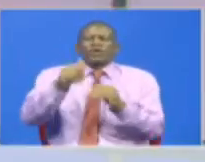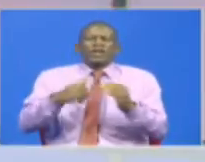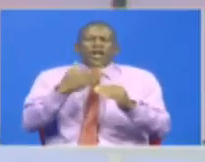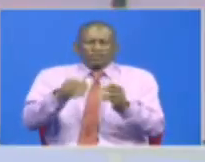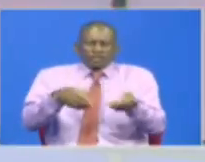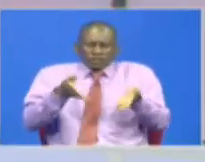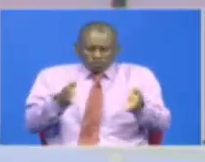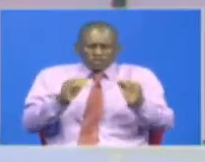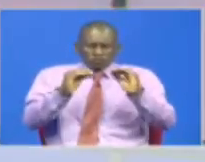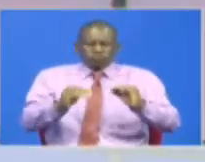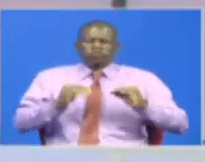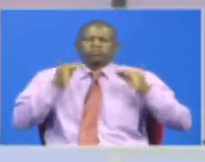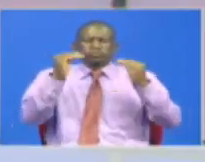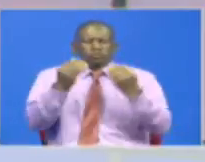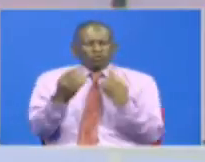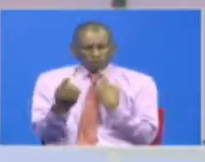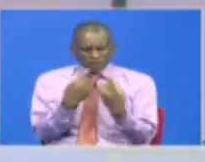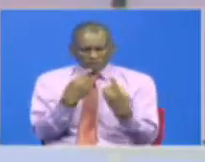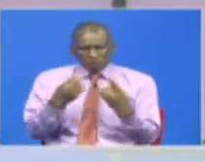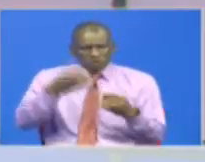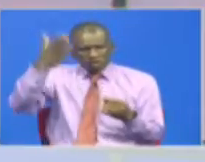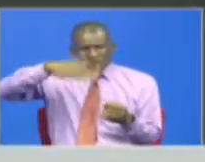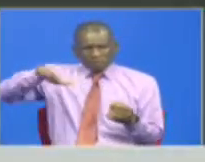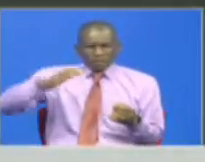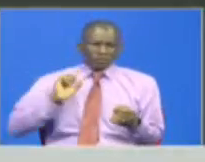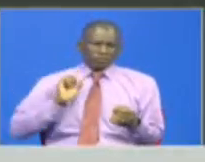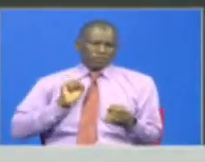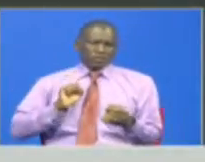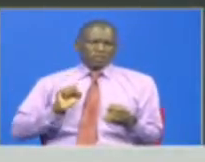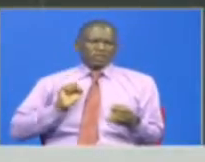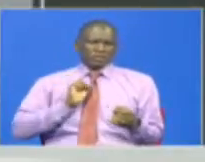of the motion. Have a peek.